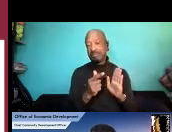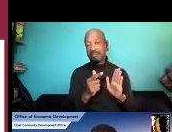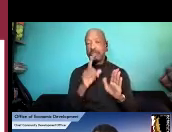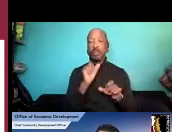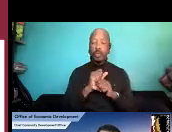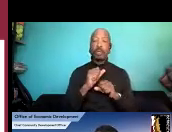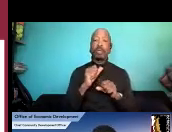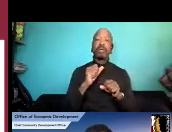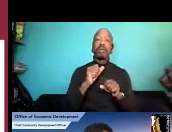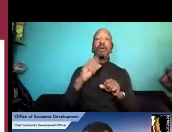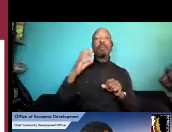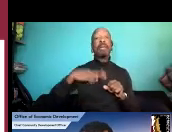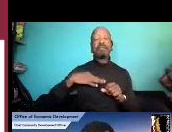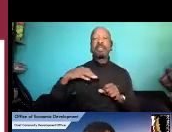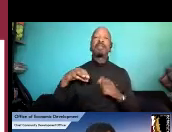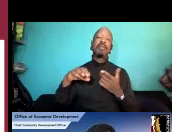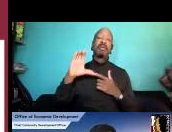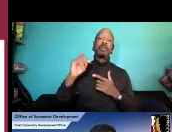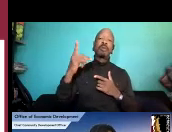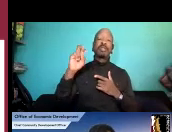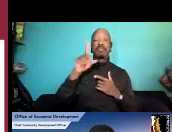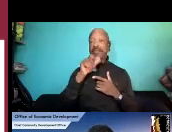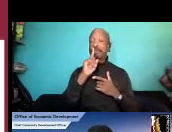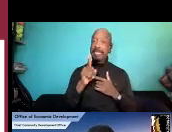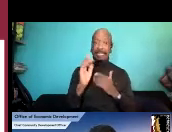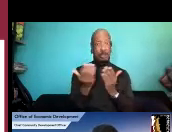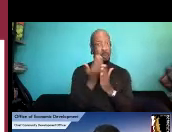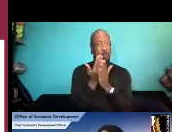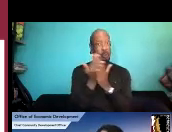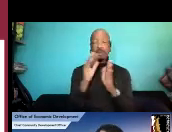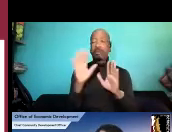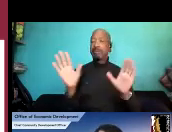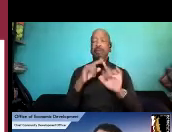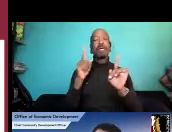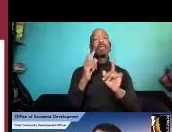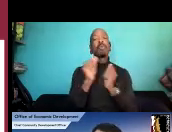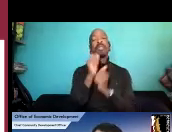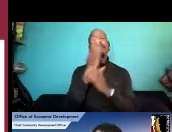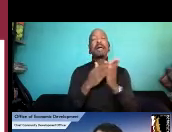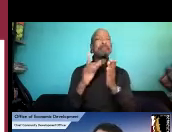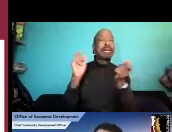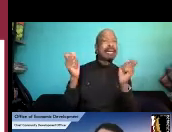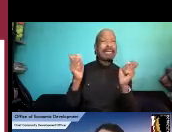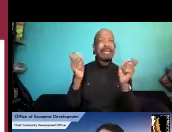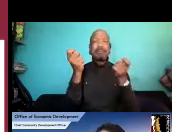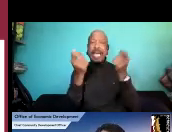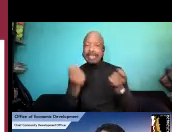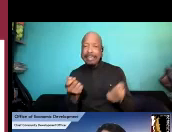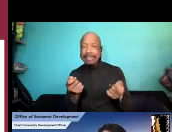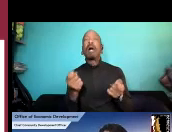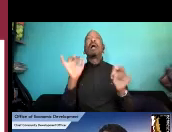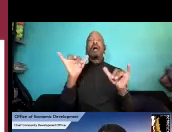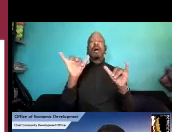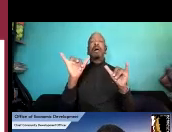not major groundbreaking stuff, but it's stuff that literally with a couple edits in our administrative plan just makes it that much